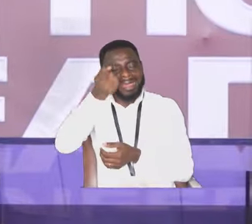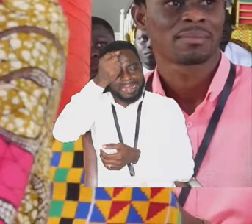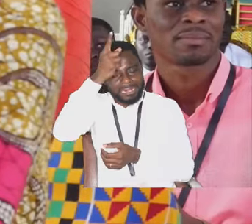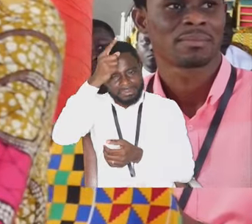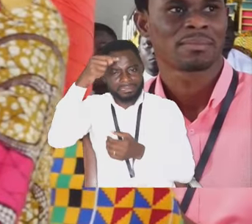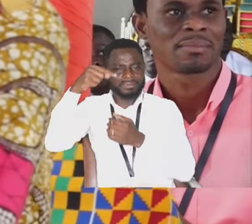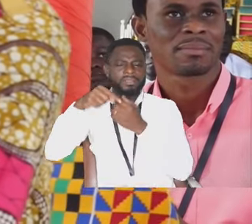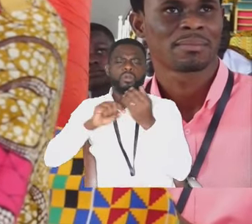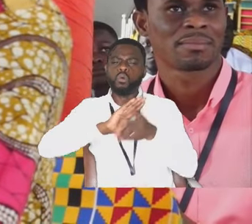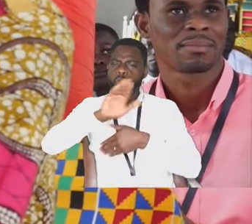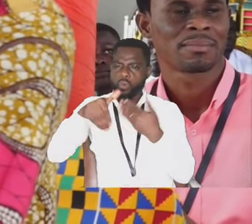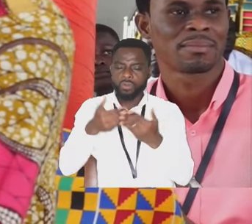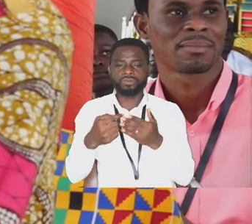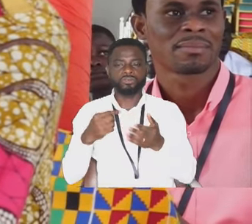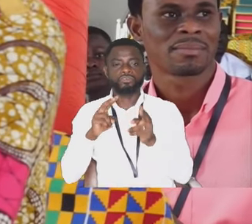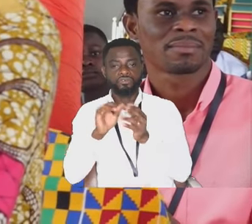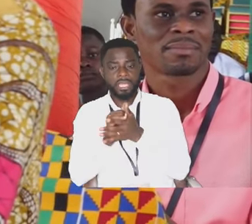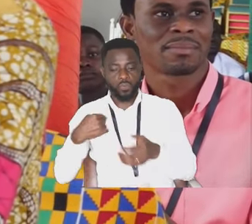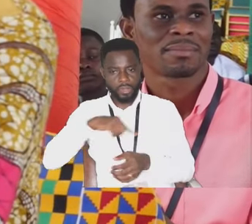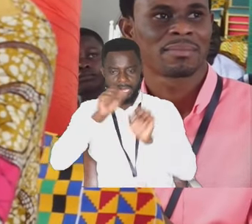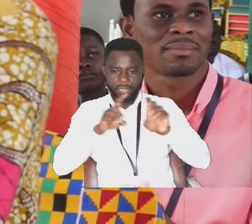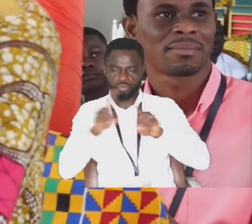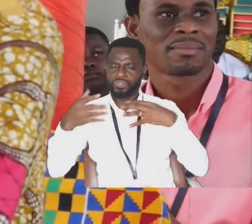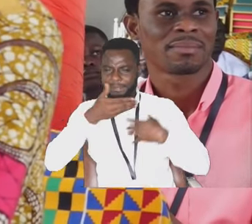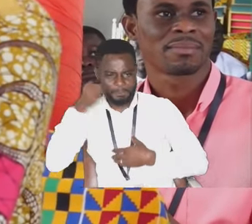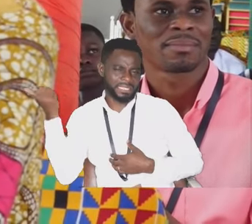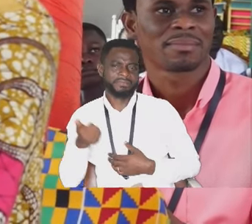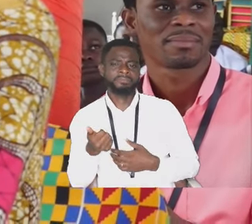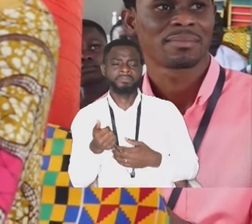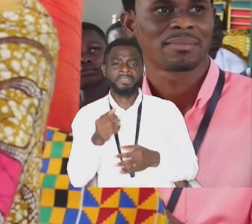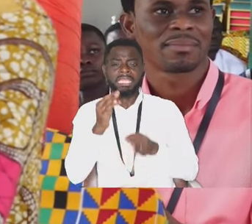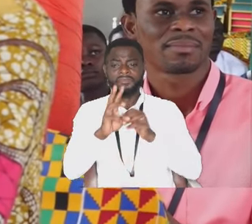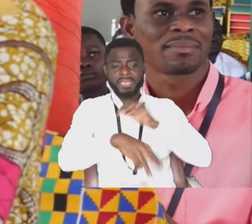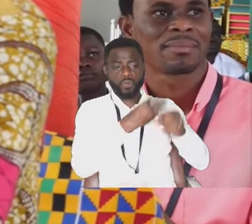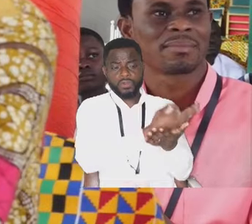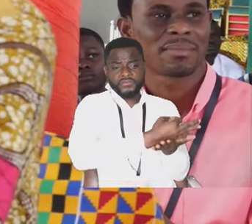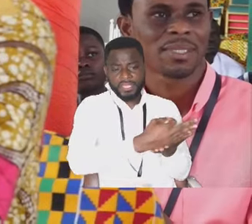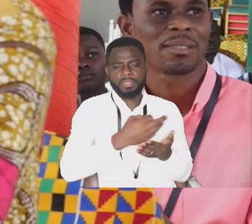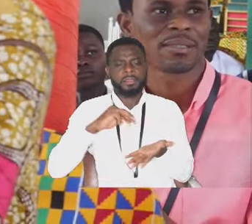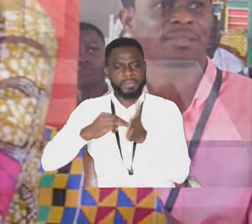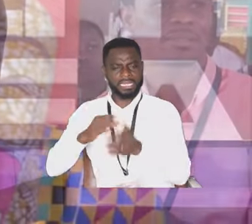the nuances so that we will be able to do it well. So if the world is failing, we should be able to correct it.